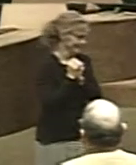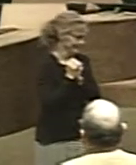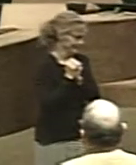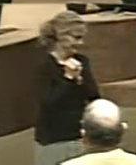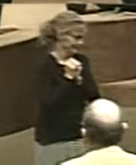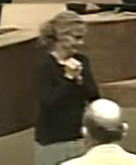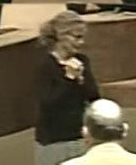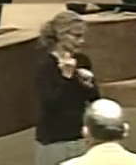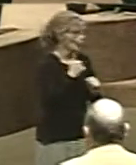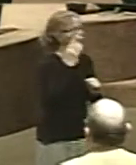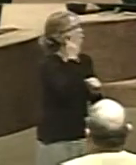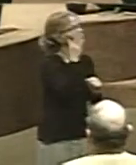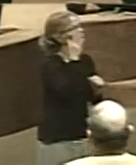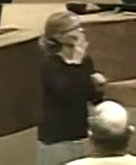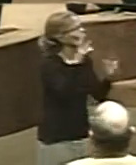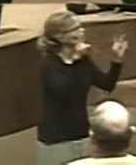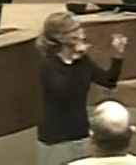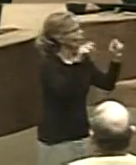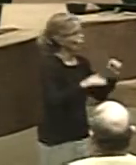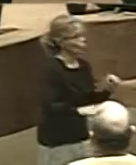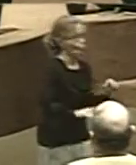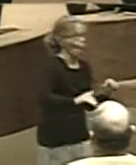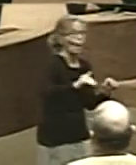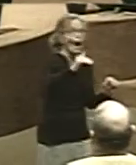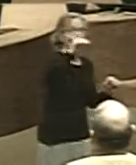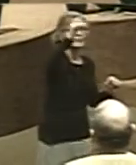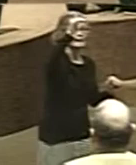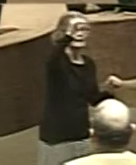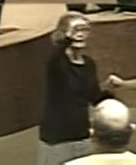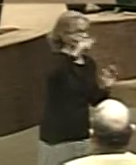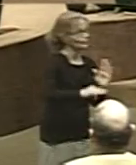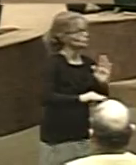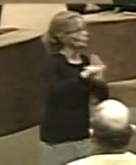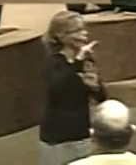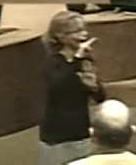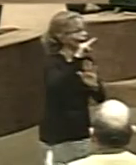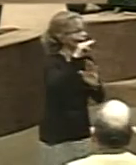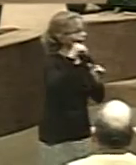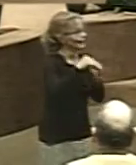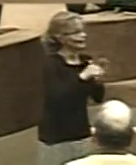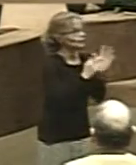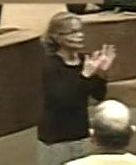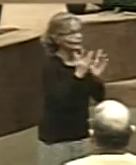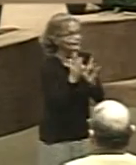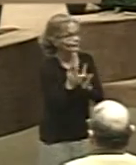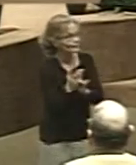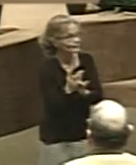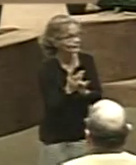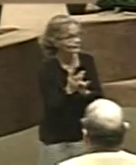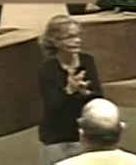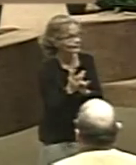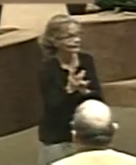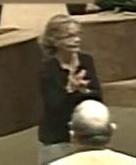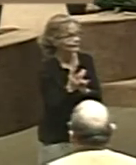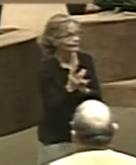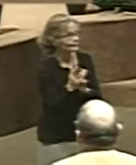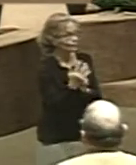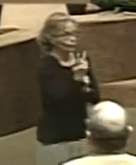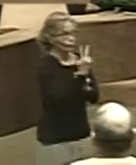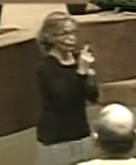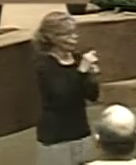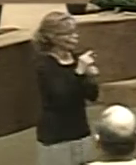That we would grow up into him. I didn't quote you the rest of it. The next three words